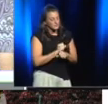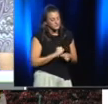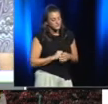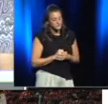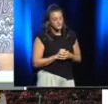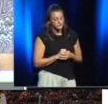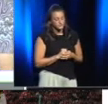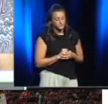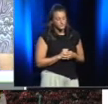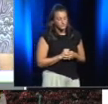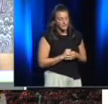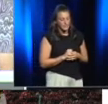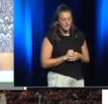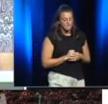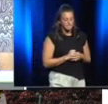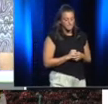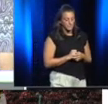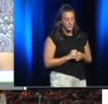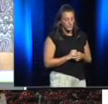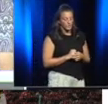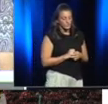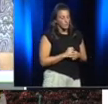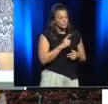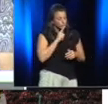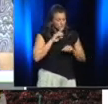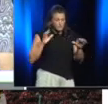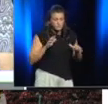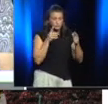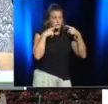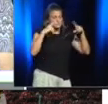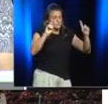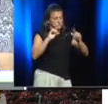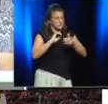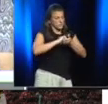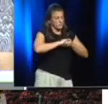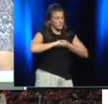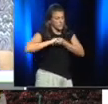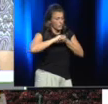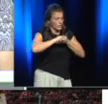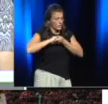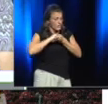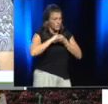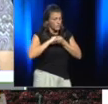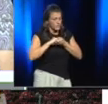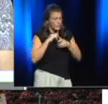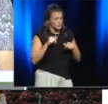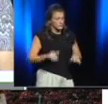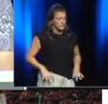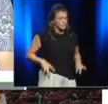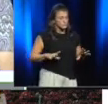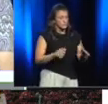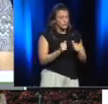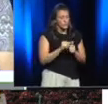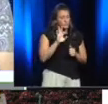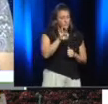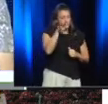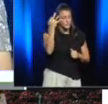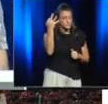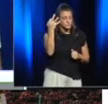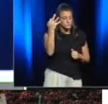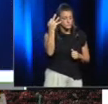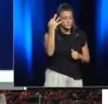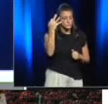a really productive collaboration that we've had in Australia with our French colleagues